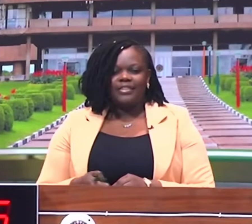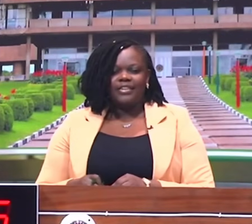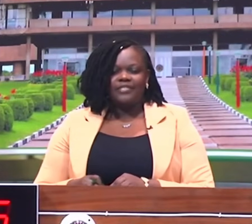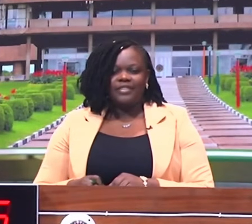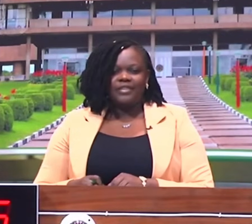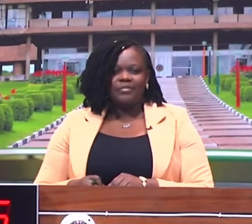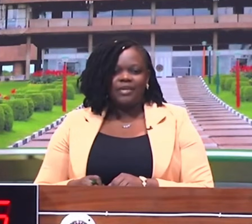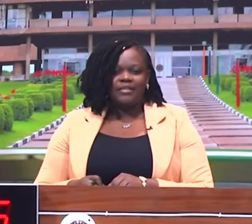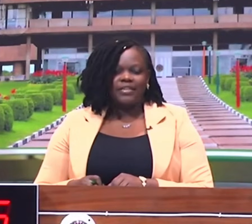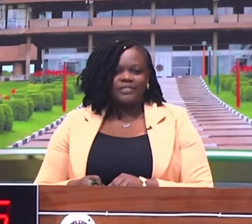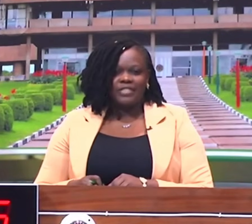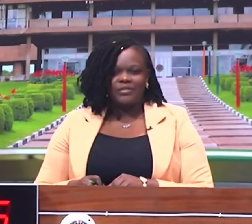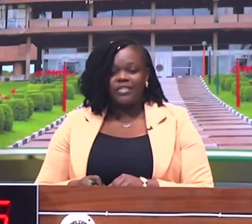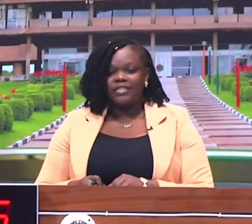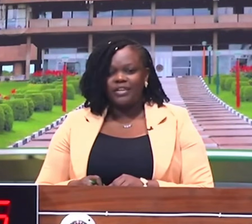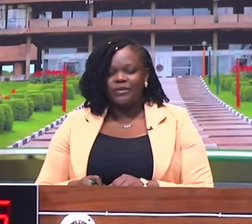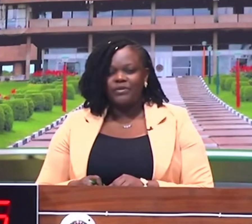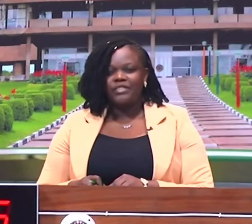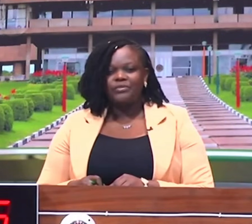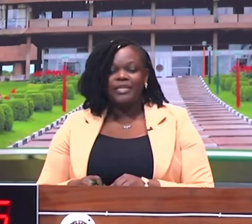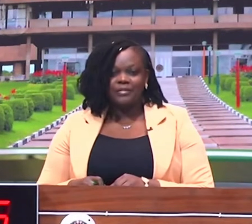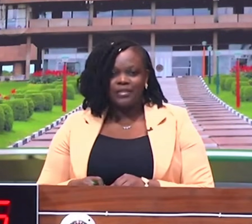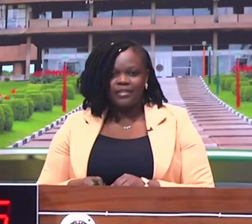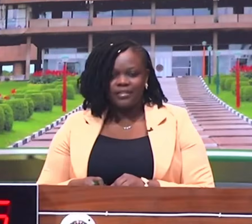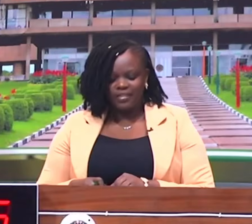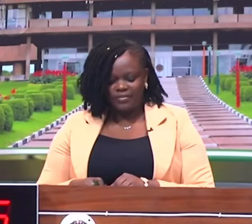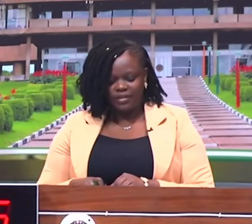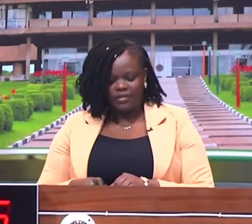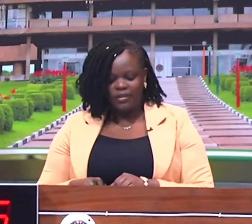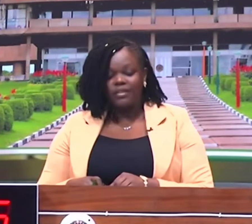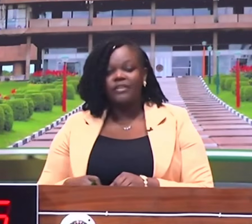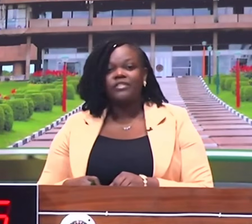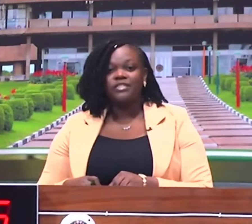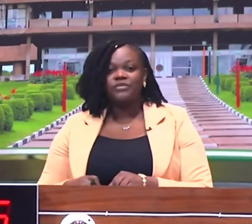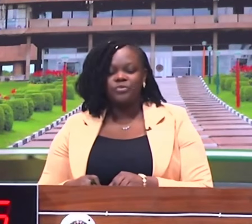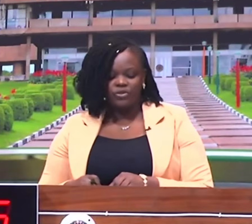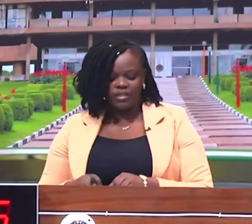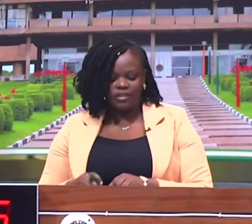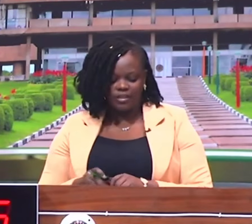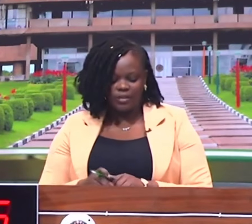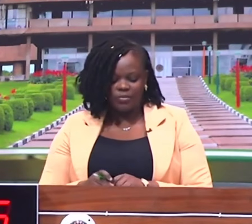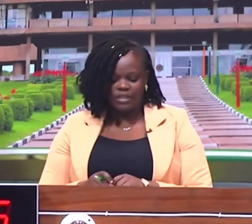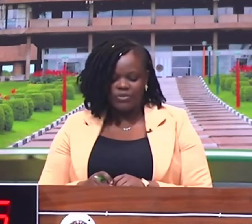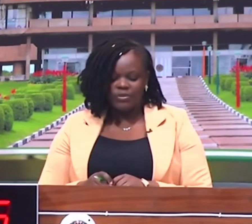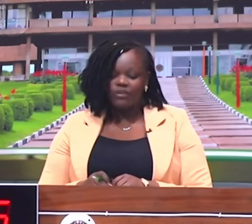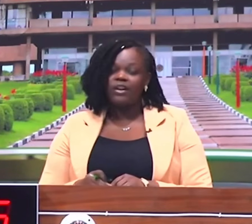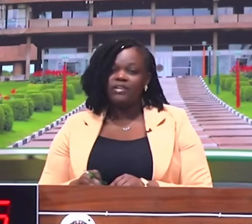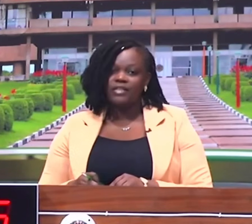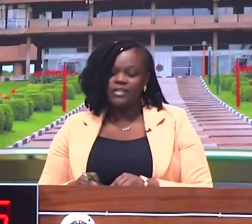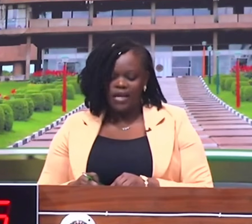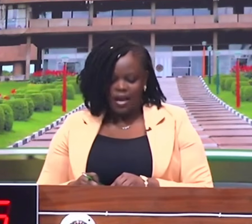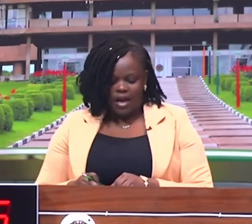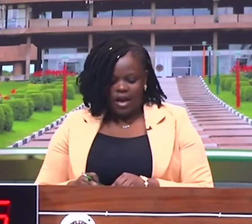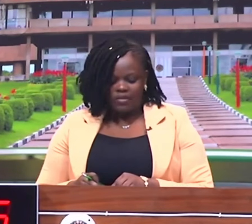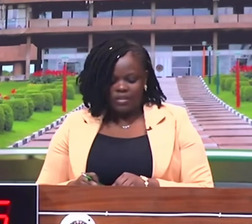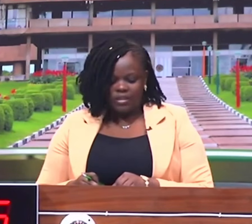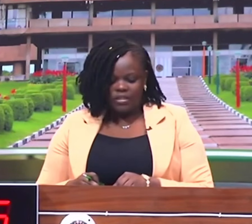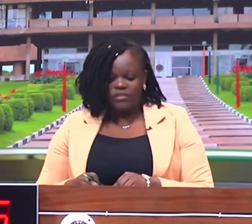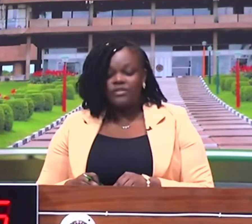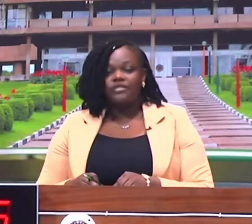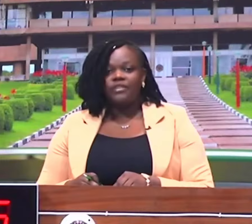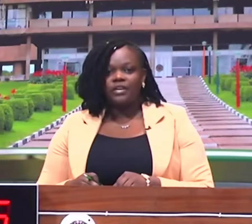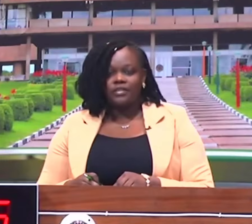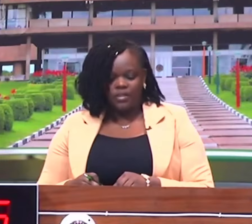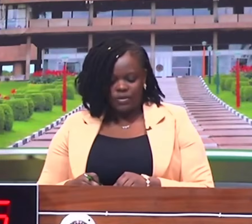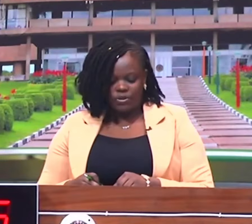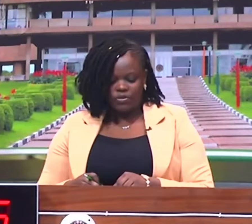It is a lovely Monday afternoon, and you're watching Parliament Television, and you're just from watching the Committee on Local Governance, Housing and